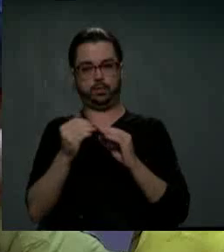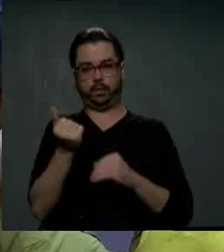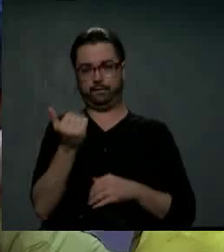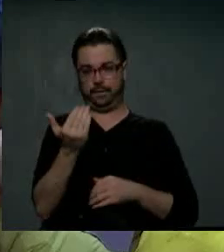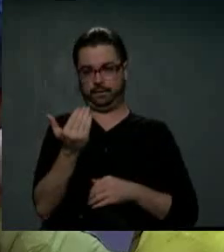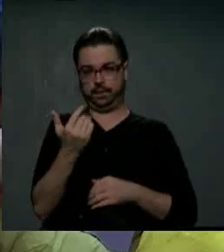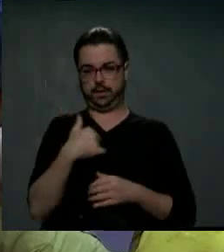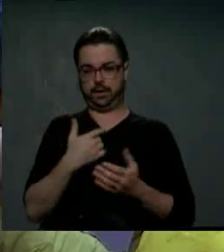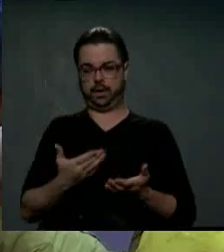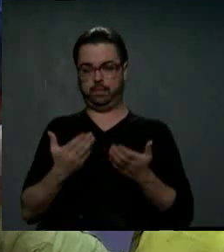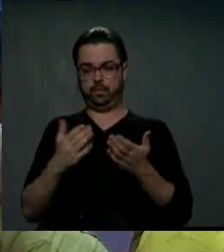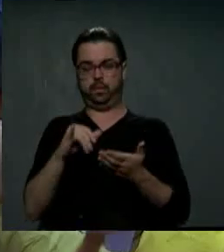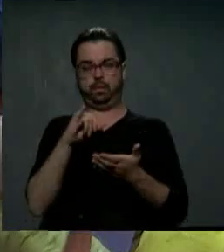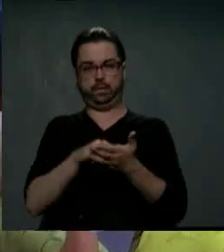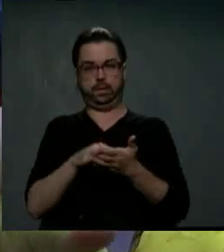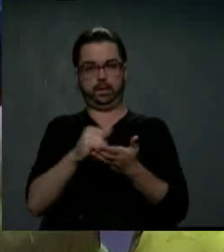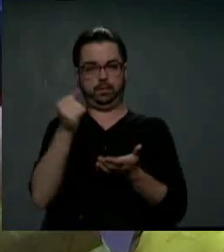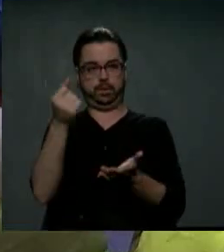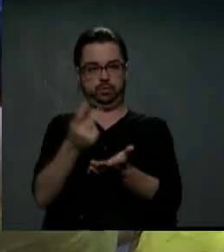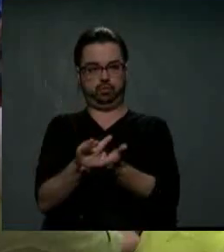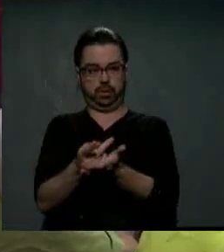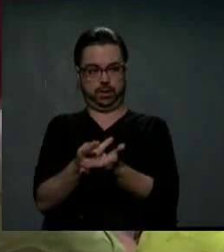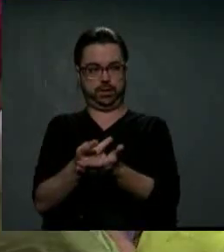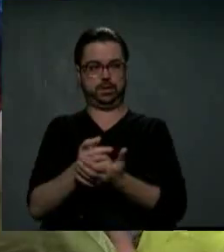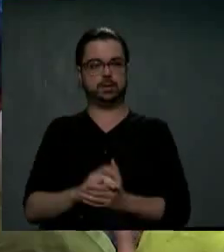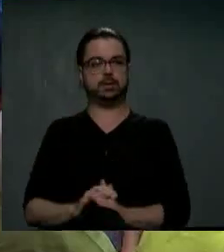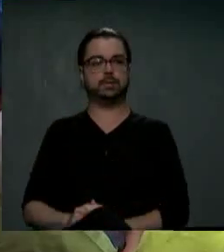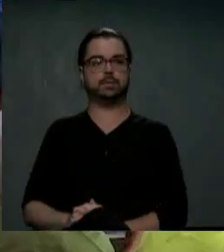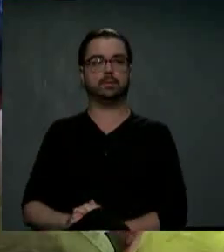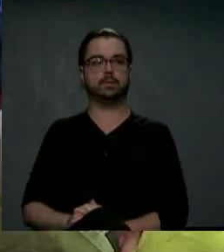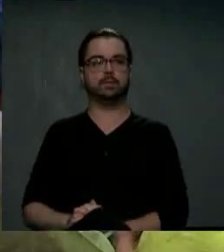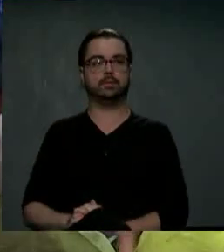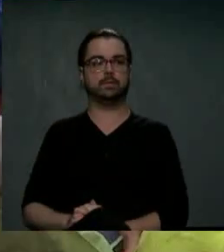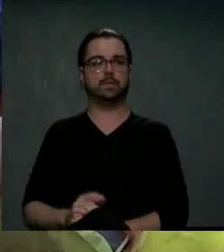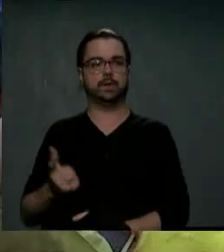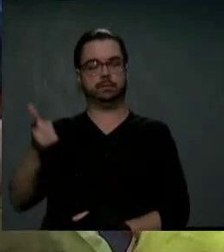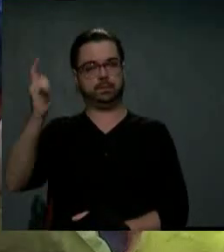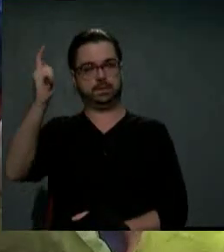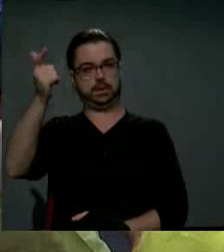granted. Thank you. I'll second.